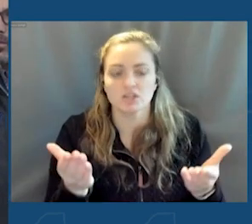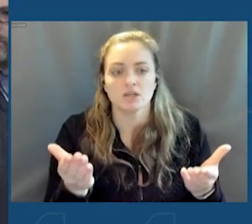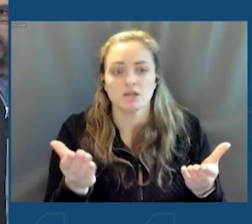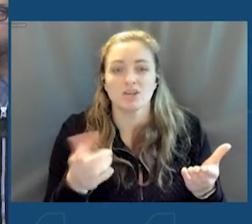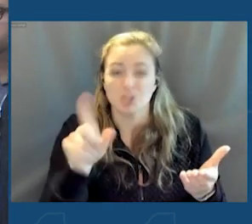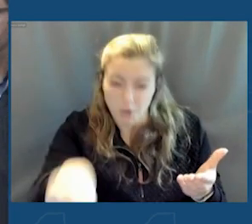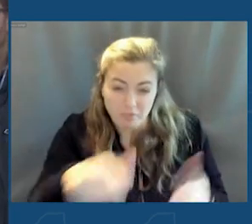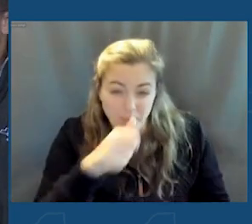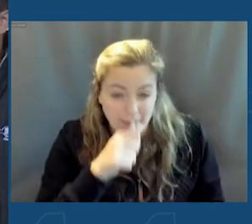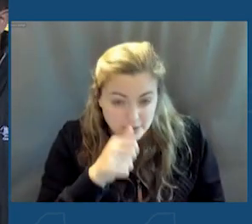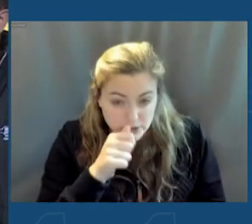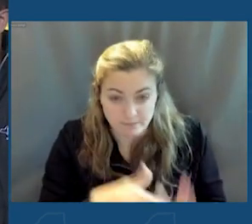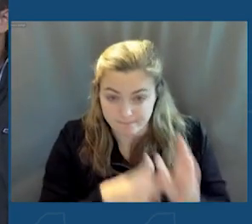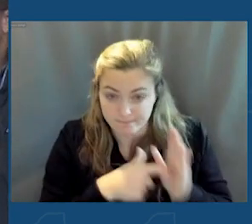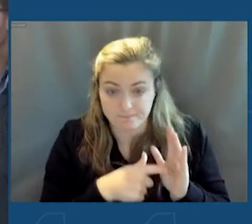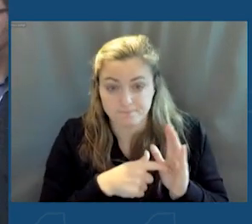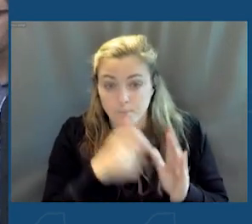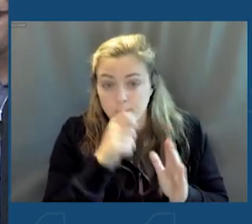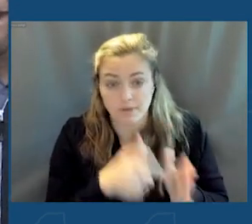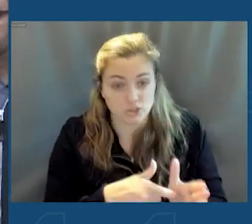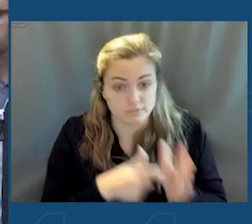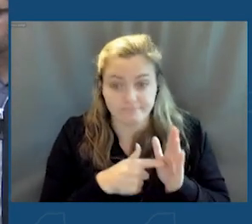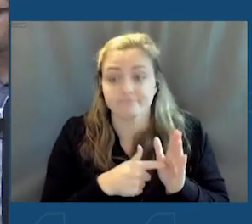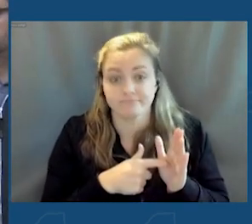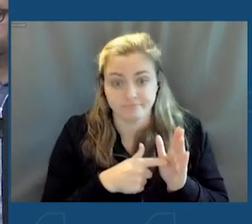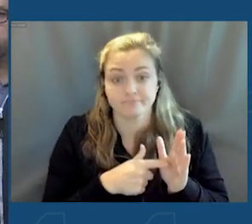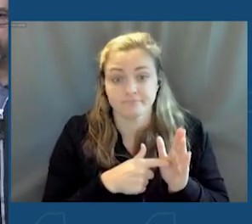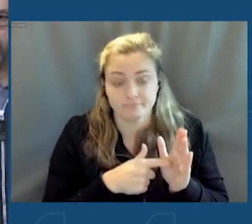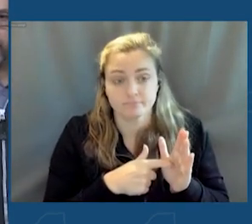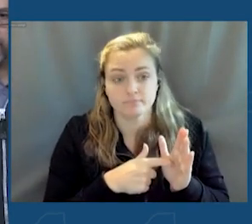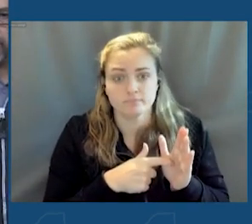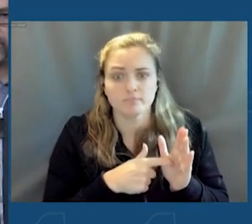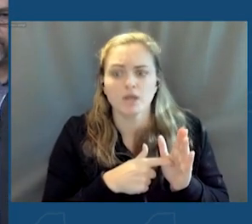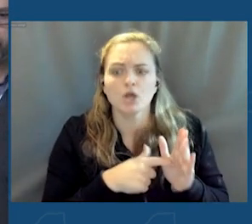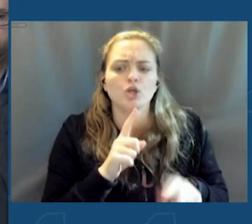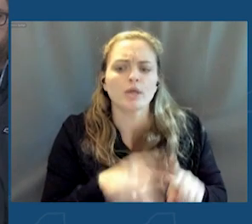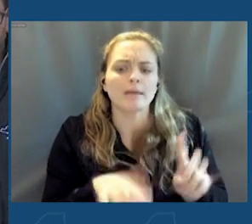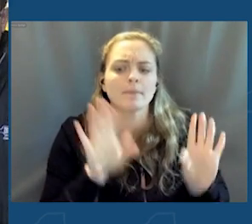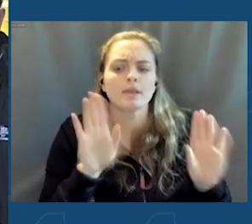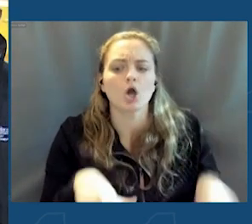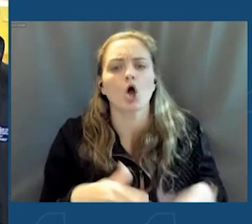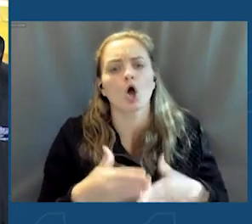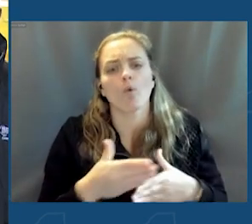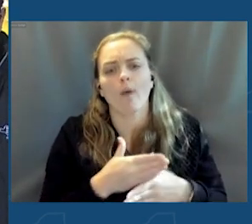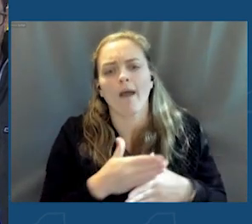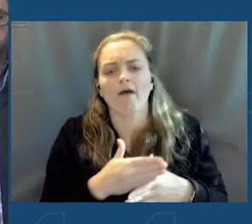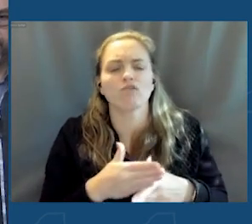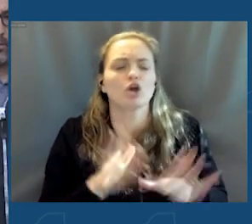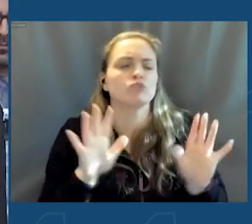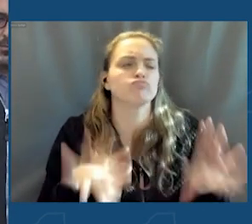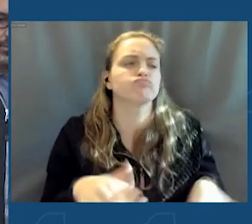patient. The public can't look at this as an average snowfall. This